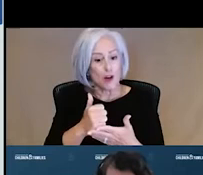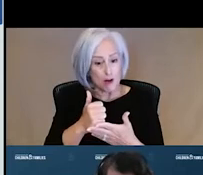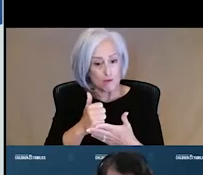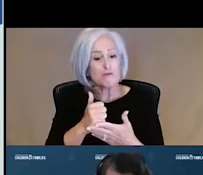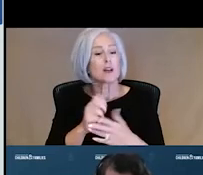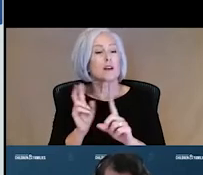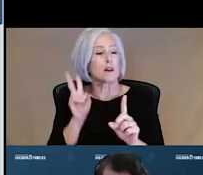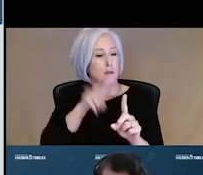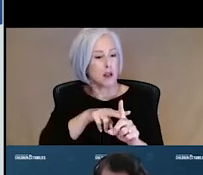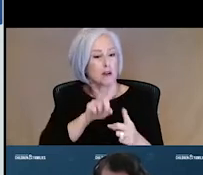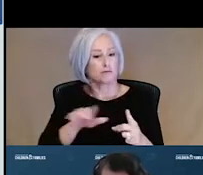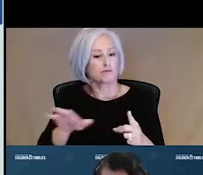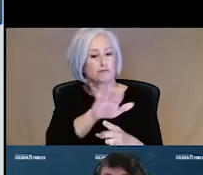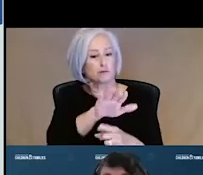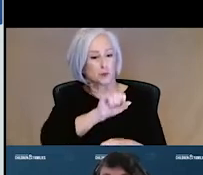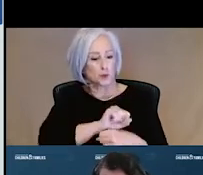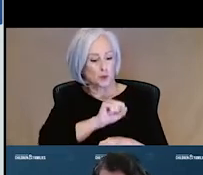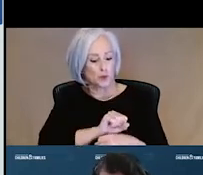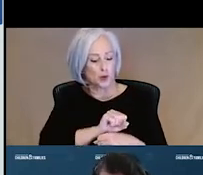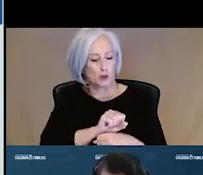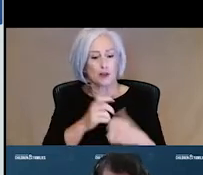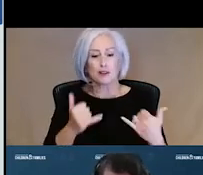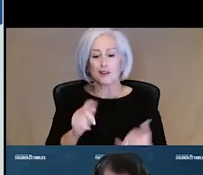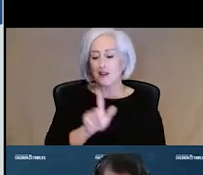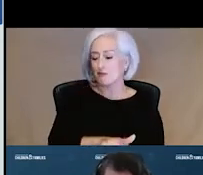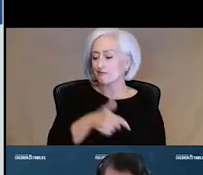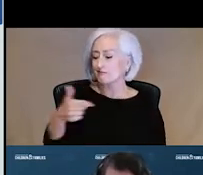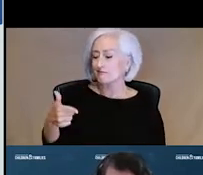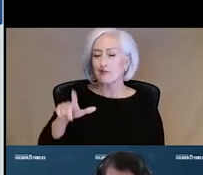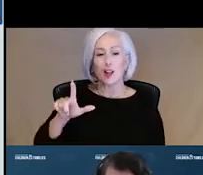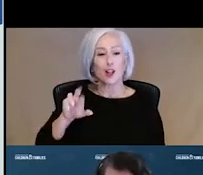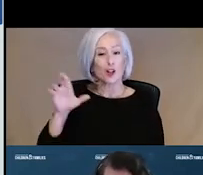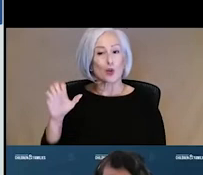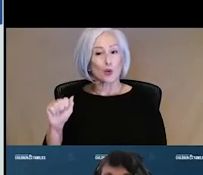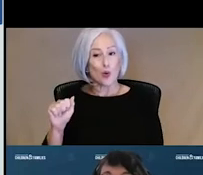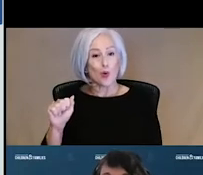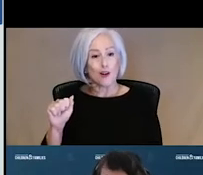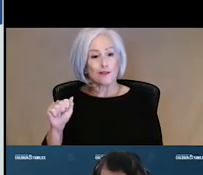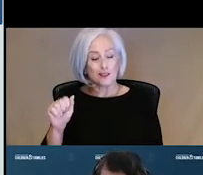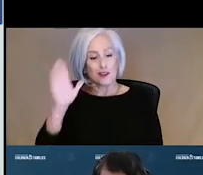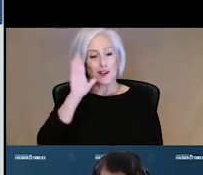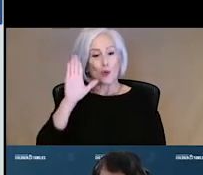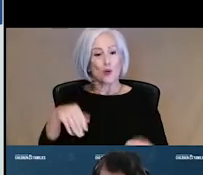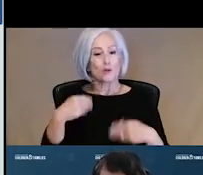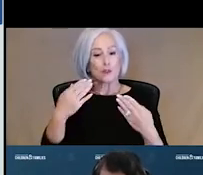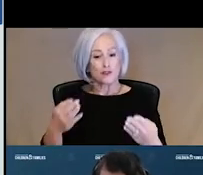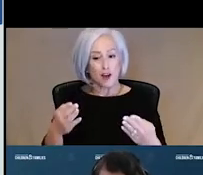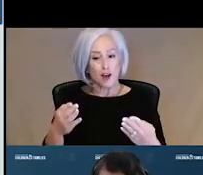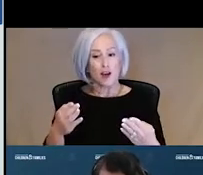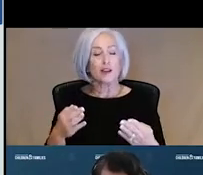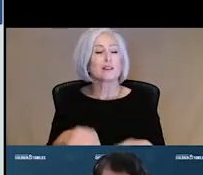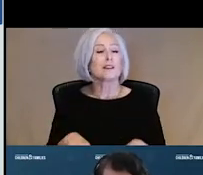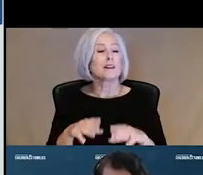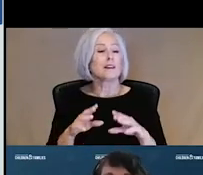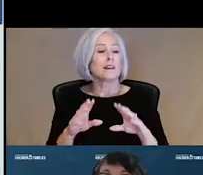work. Now I'm going to hand it over to my colleague, Laura Kovach, who will provide us with webinar guidance and kick us